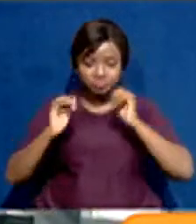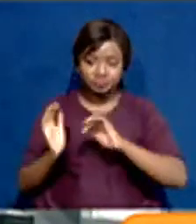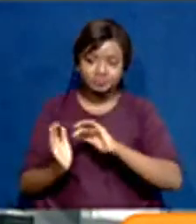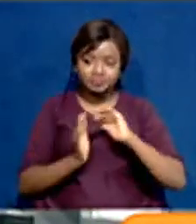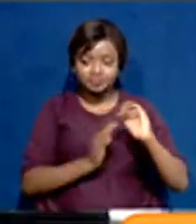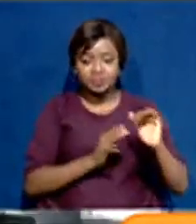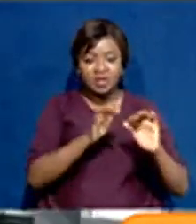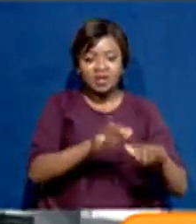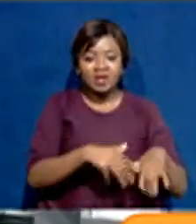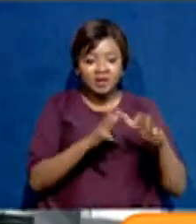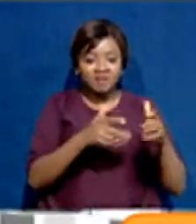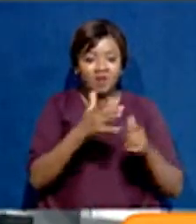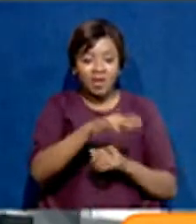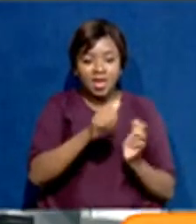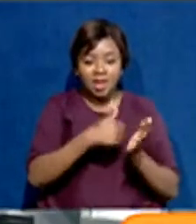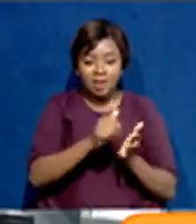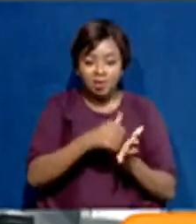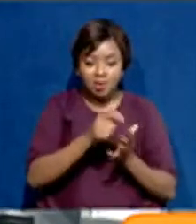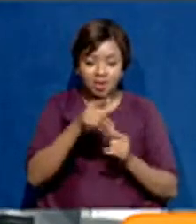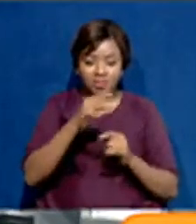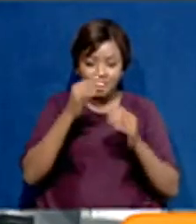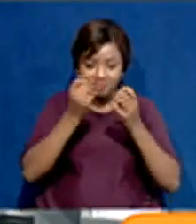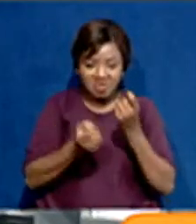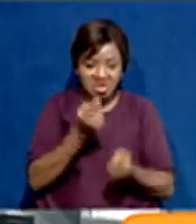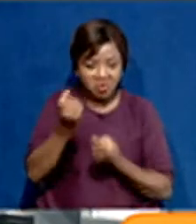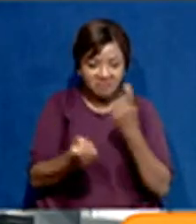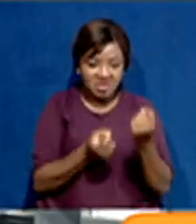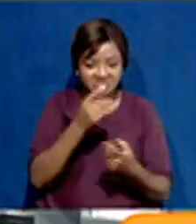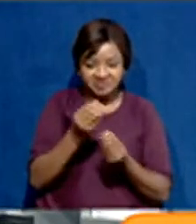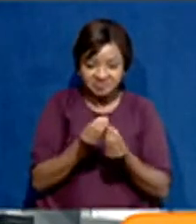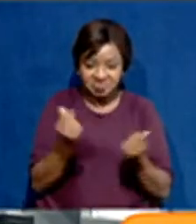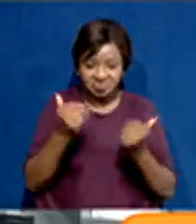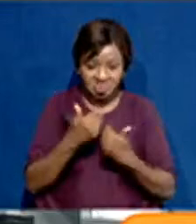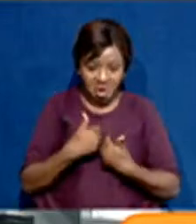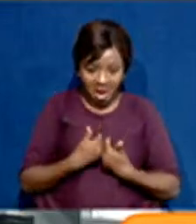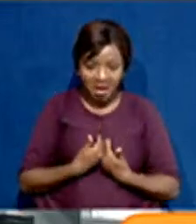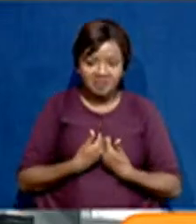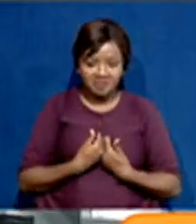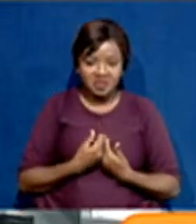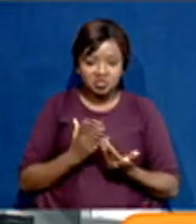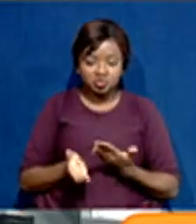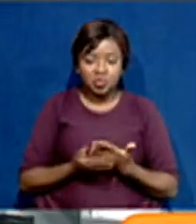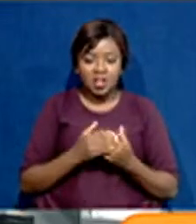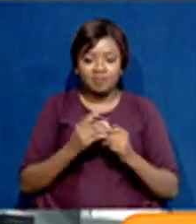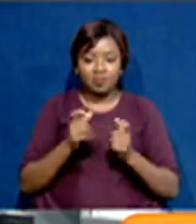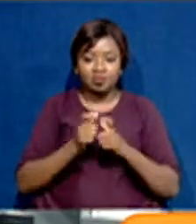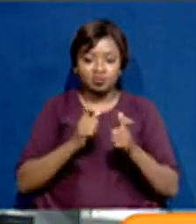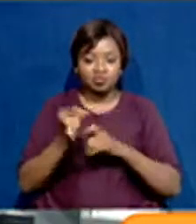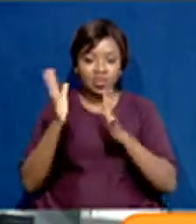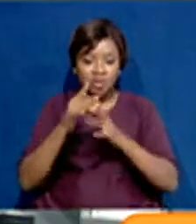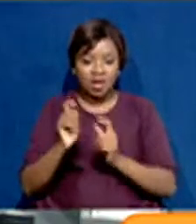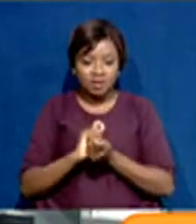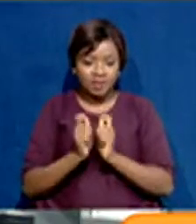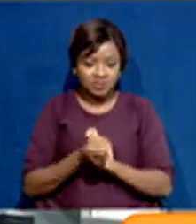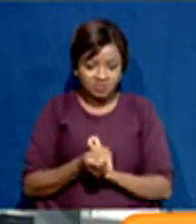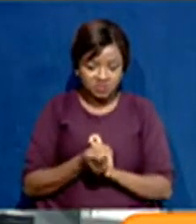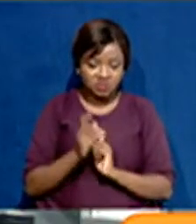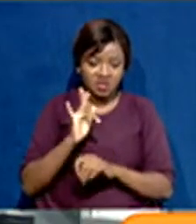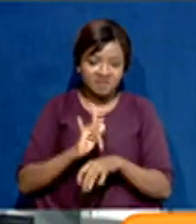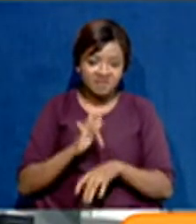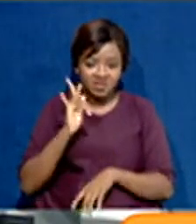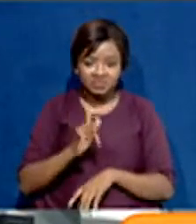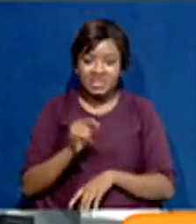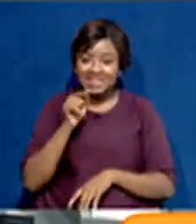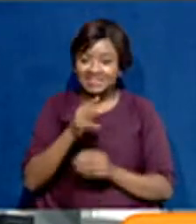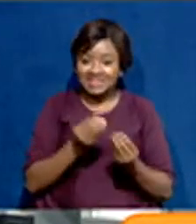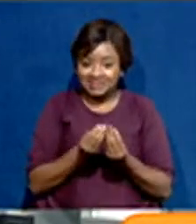Now, farmers in Makueni have turned to innovative solutions that will help them counter effects of climate change. The solutions